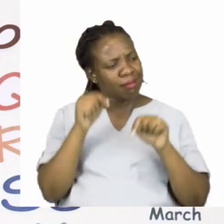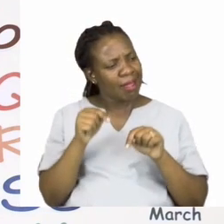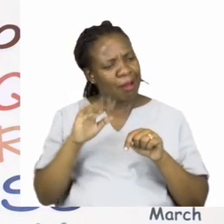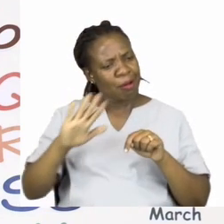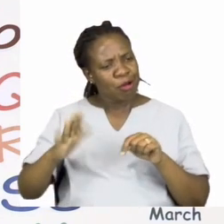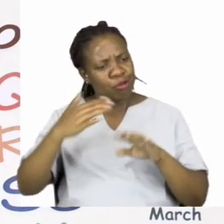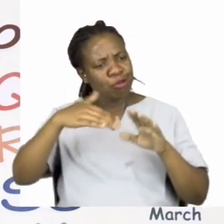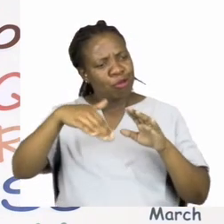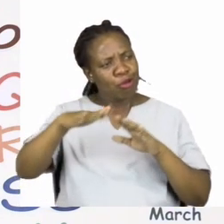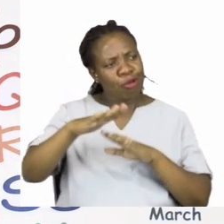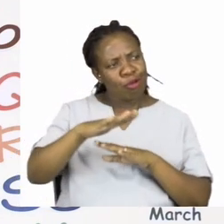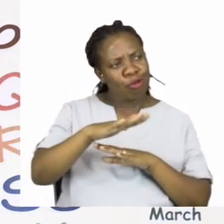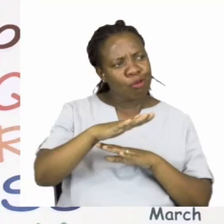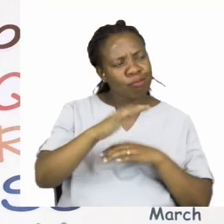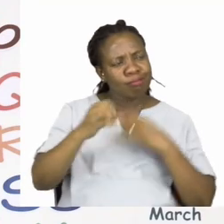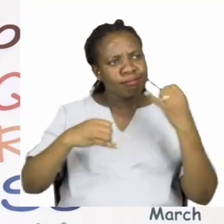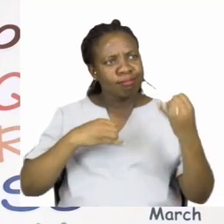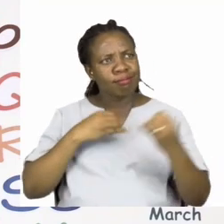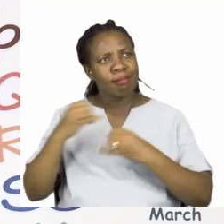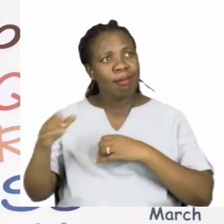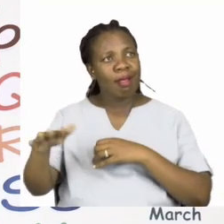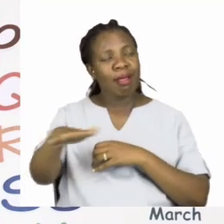park. Zoshi?